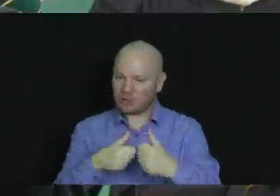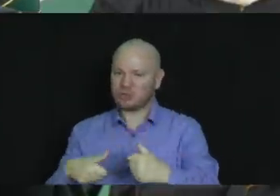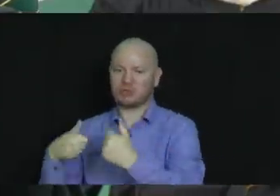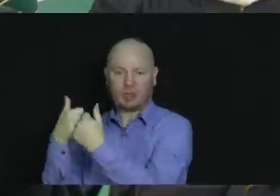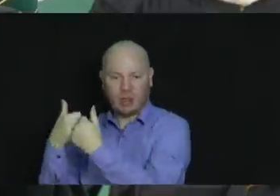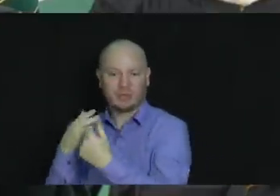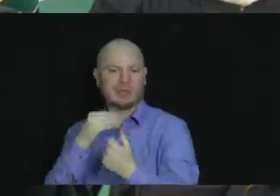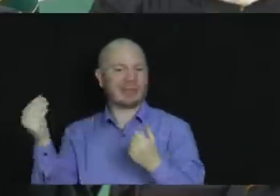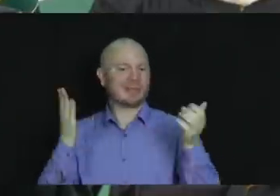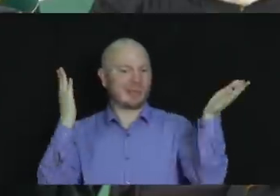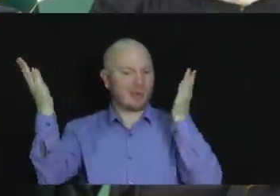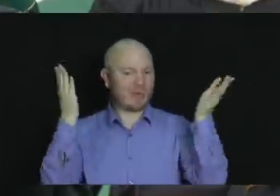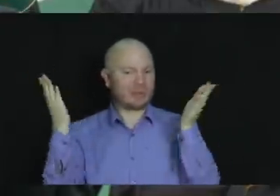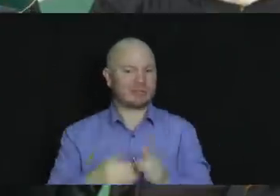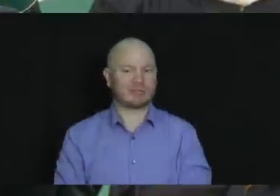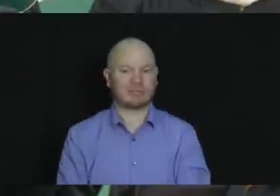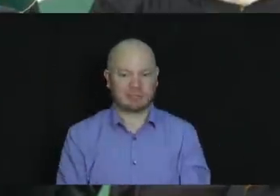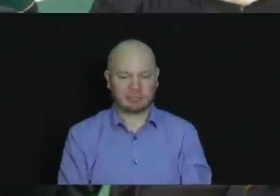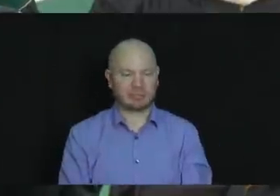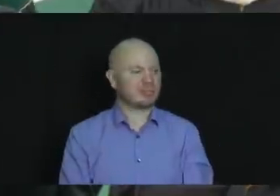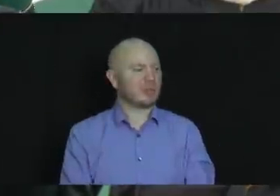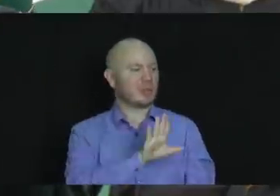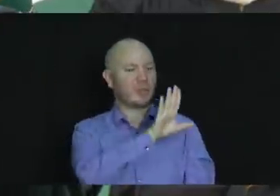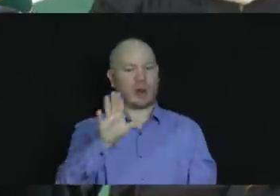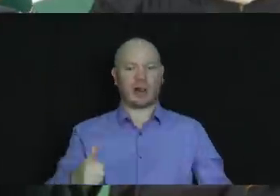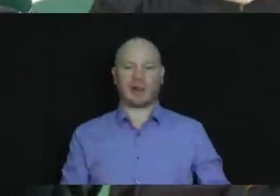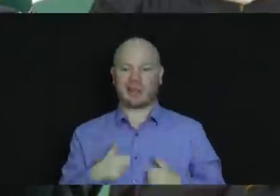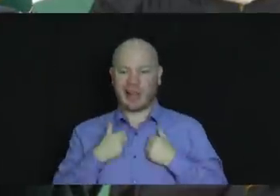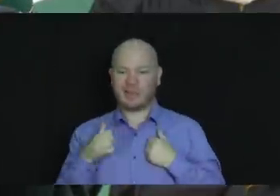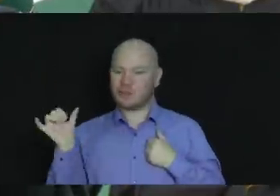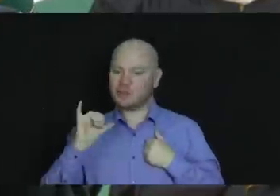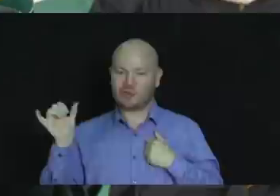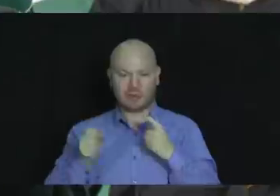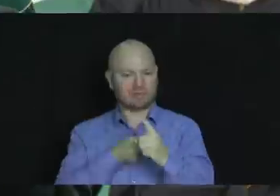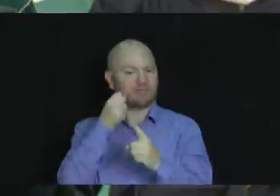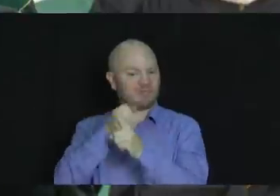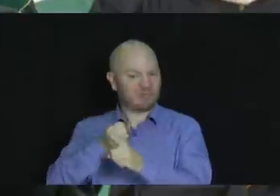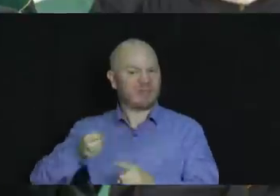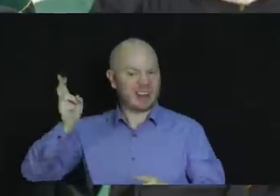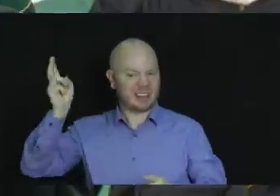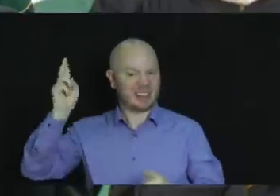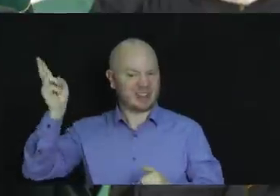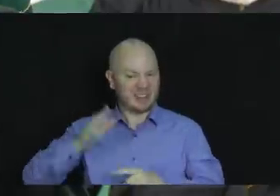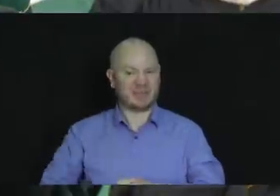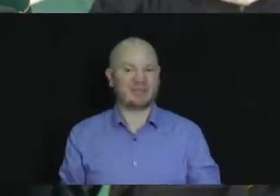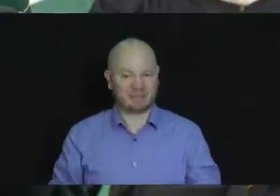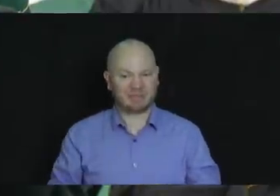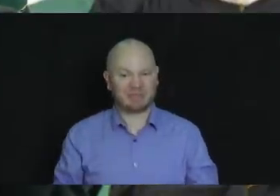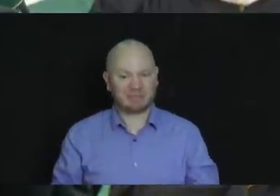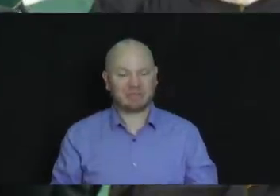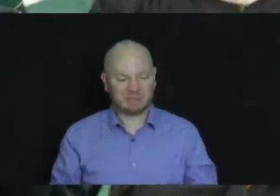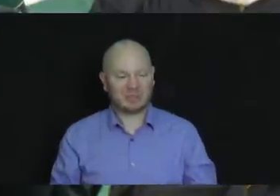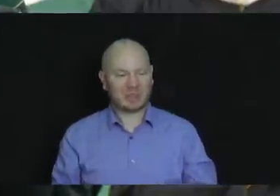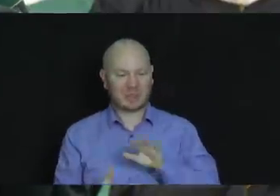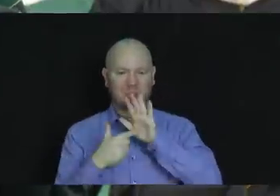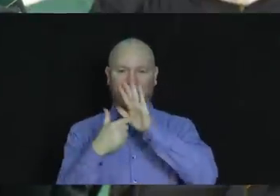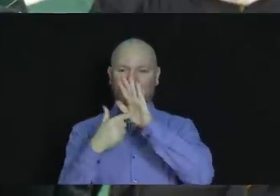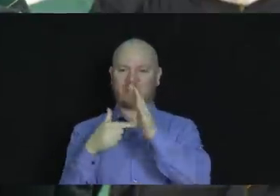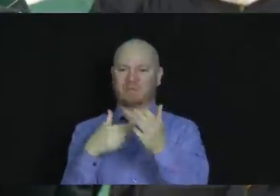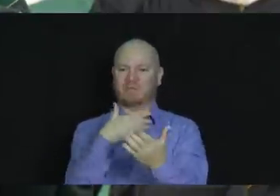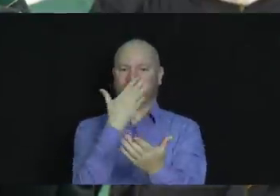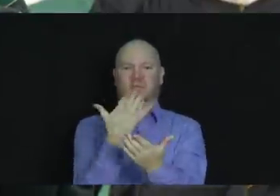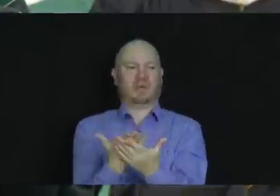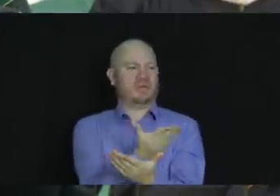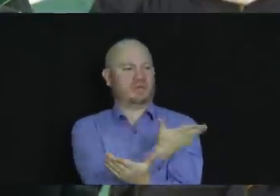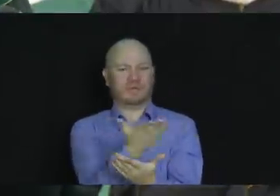service. Your lives, too, are making history and proving how truly strong and resilient you